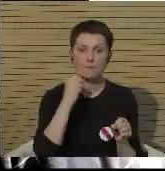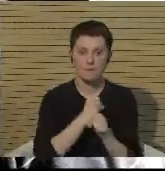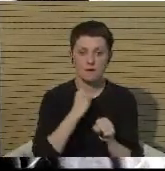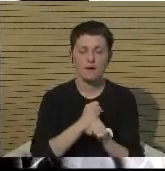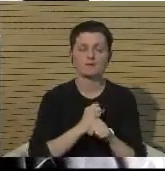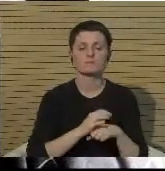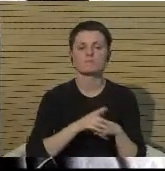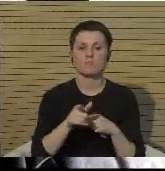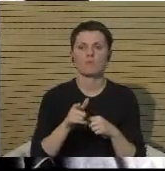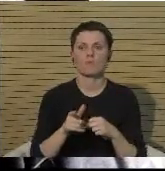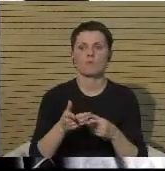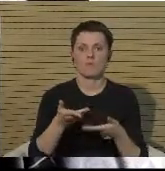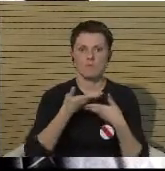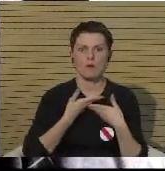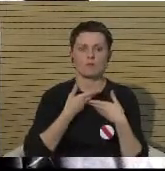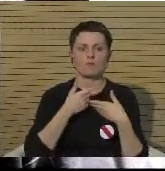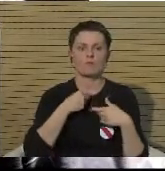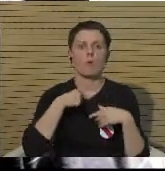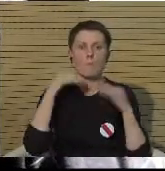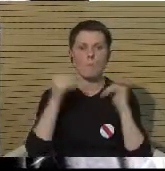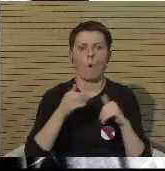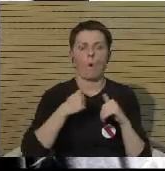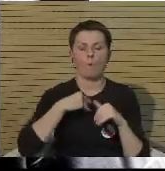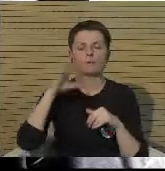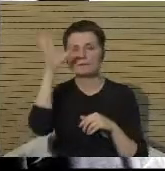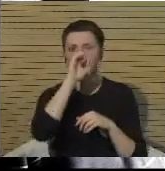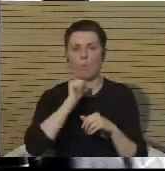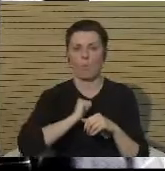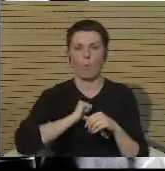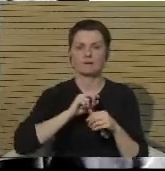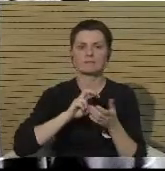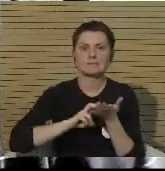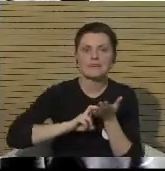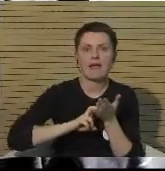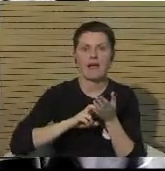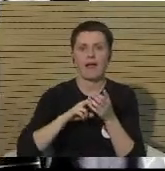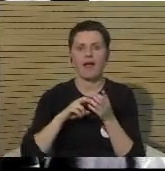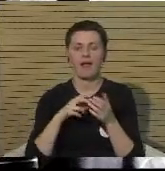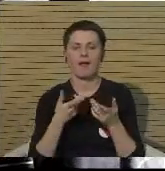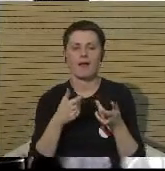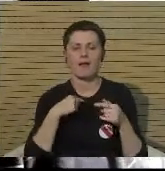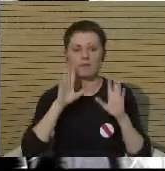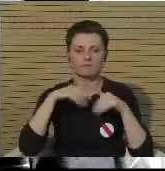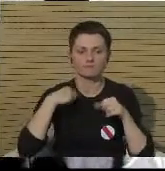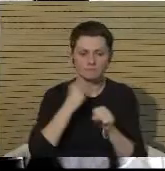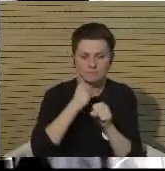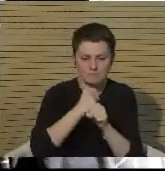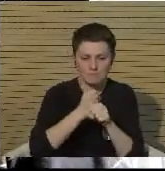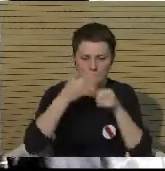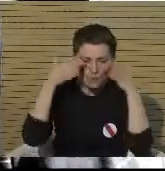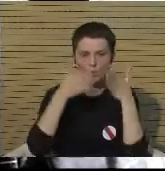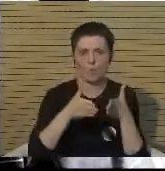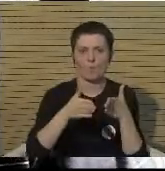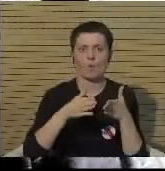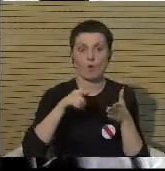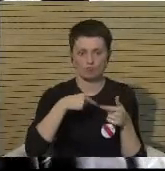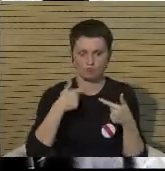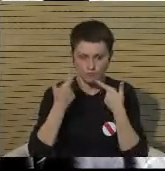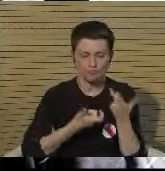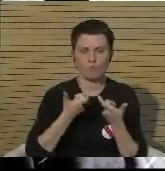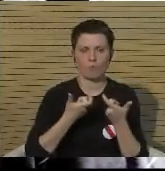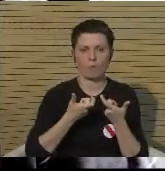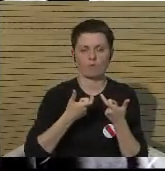I remember that rhythm of the work, that rhythm that I fell into, that I got engrossed